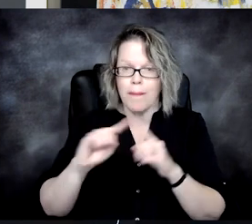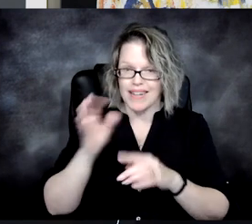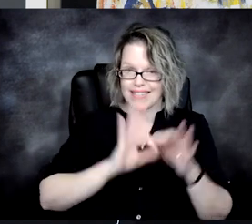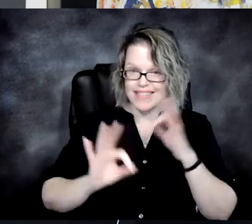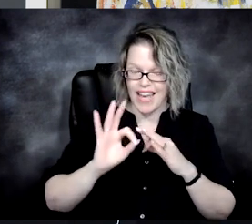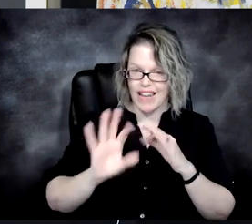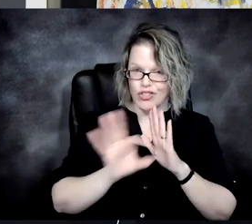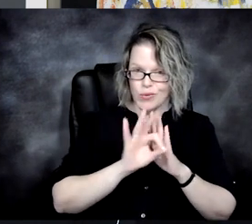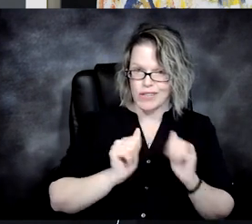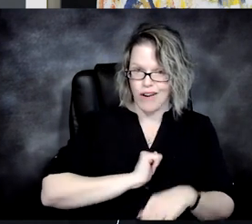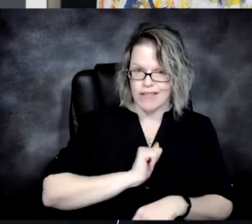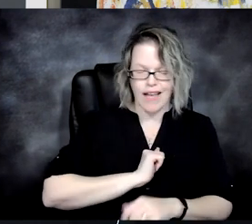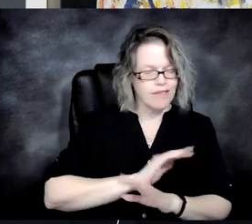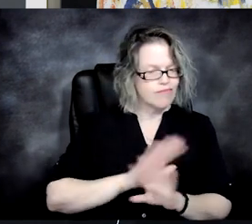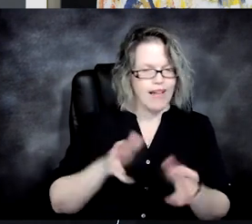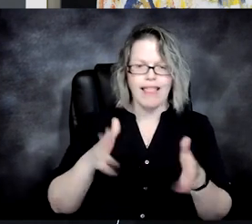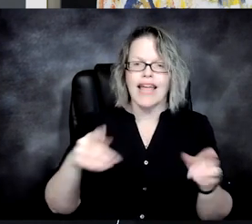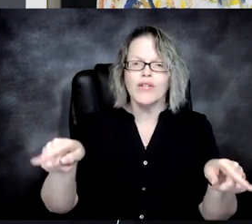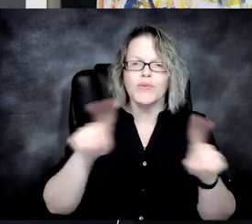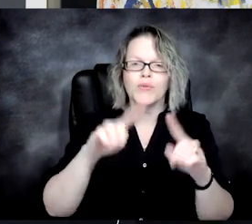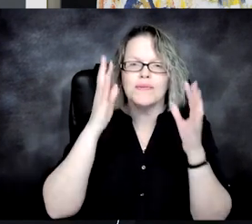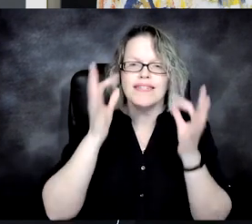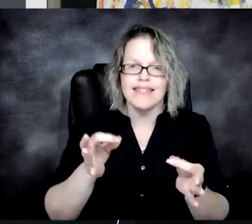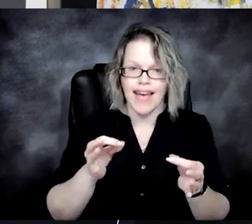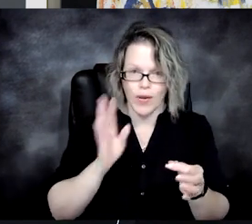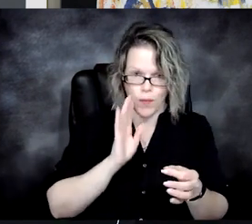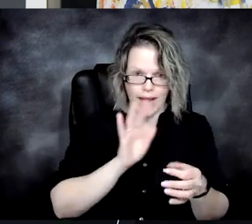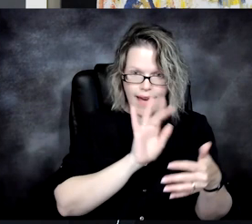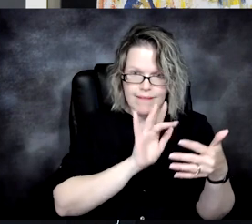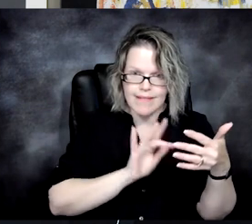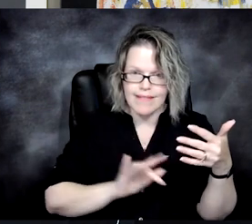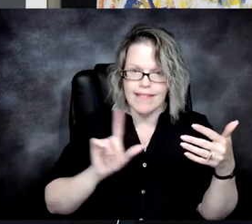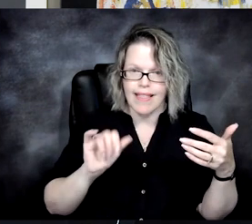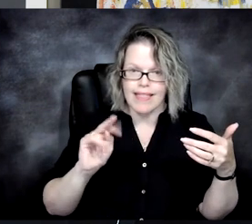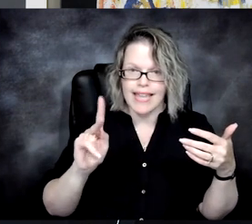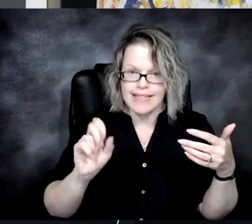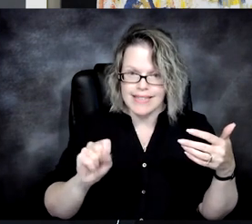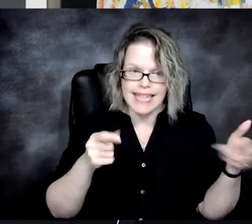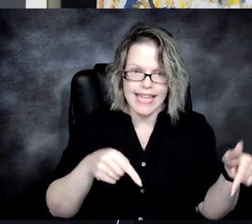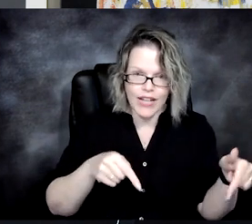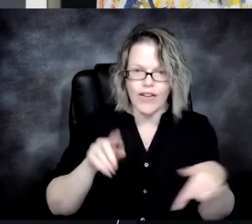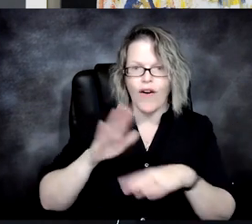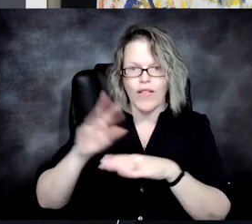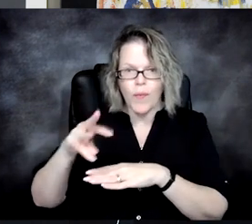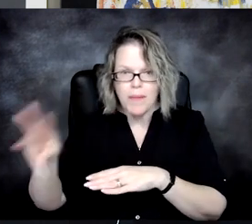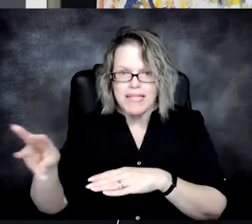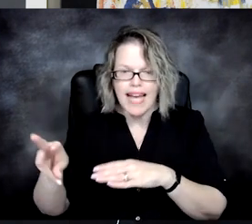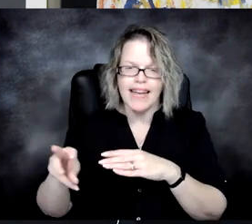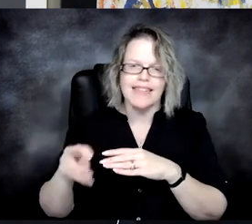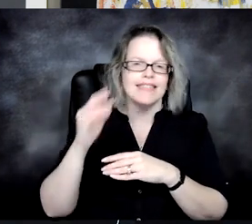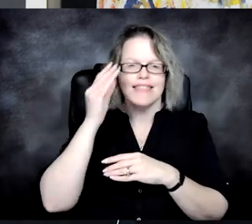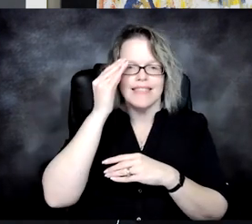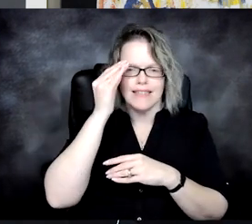ourselves, we're gonna let you decide. There will be links here and there'll be links on our website and there'll be lots of opportunities for folks. But we've